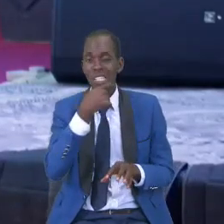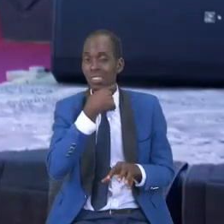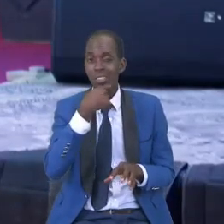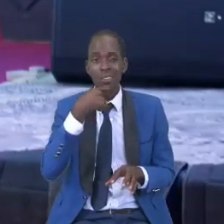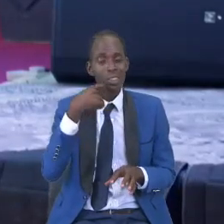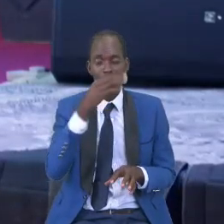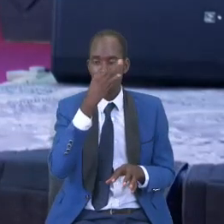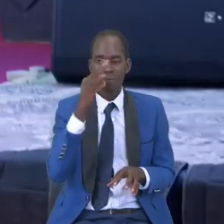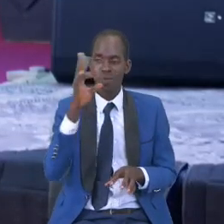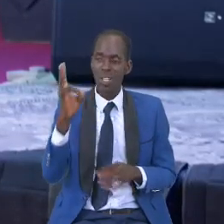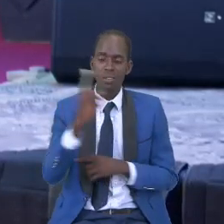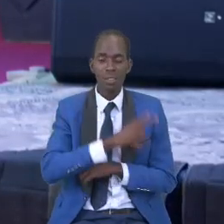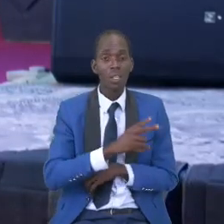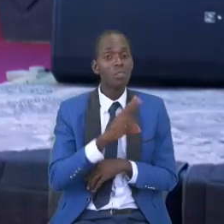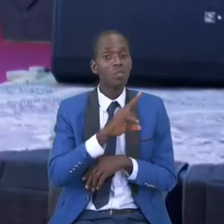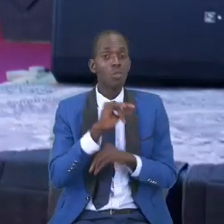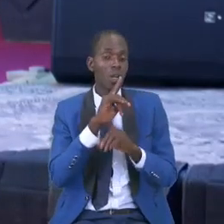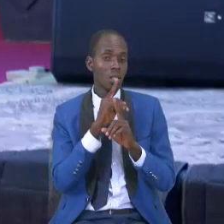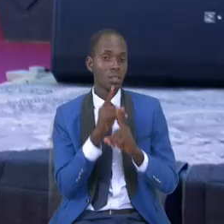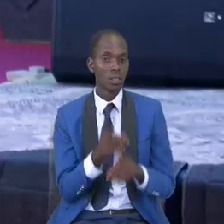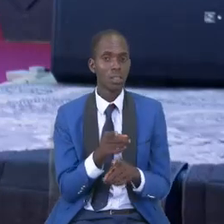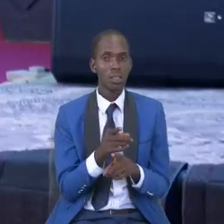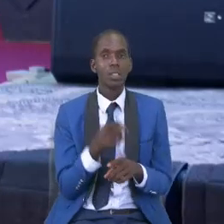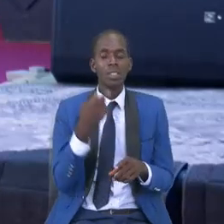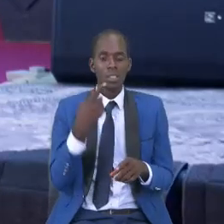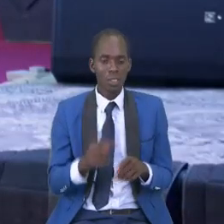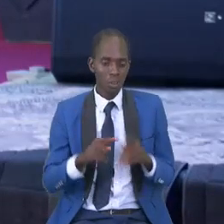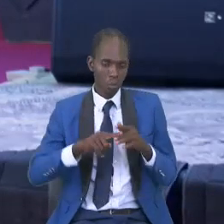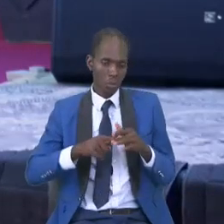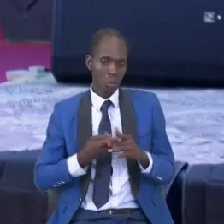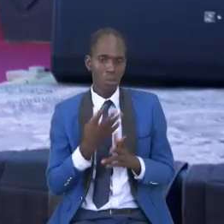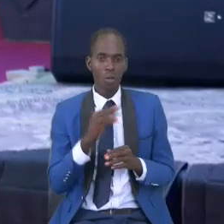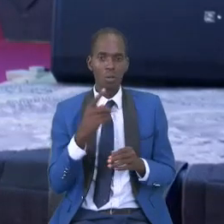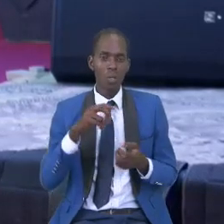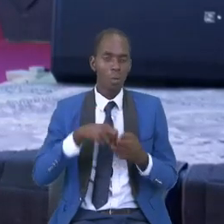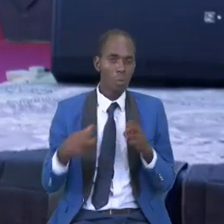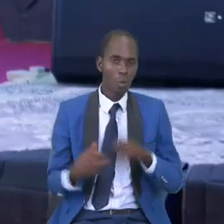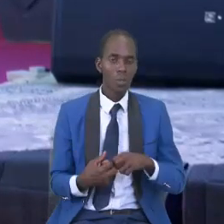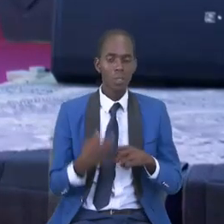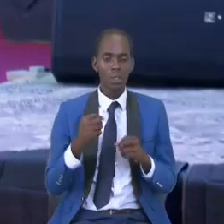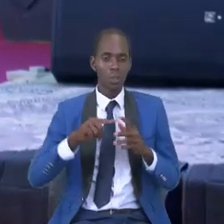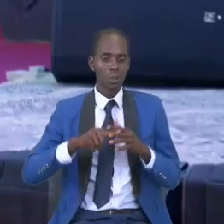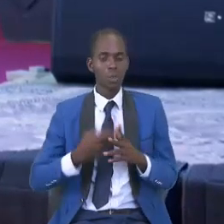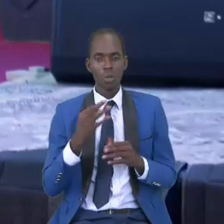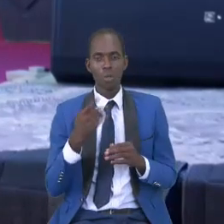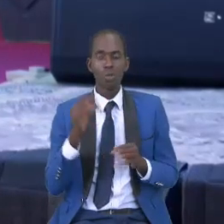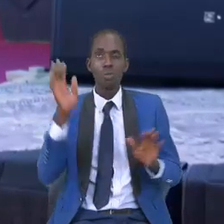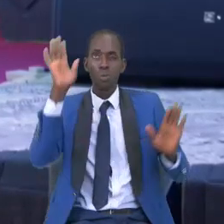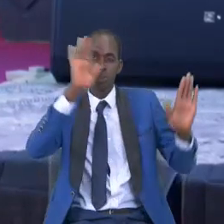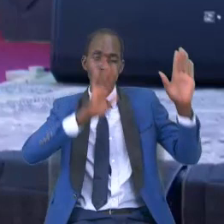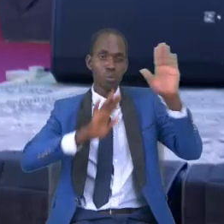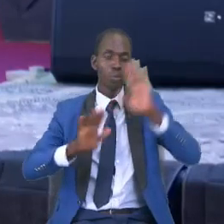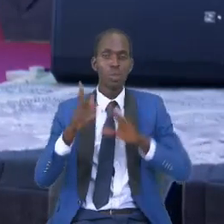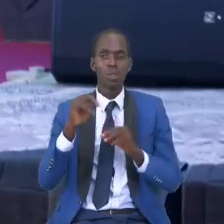The source of the problem and the source of the storm and the source of their destruction was